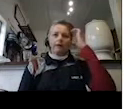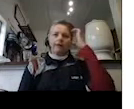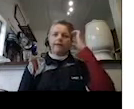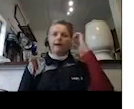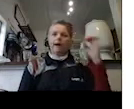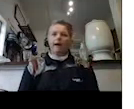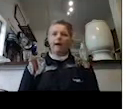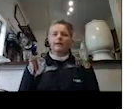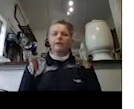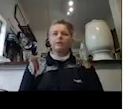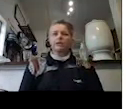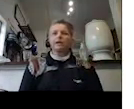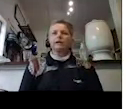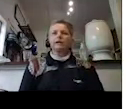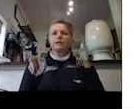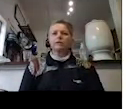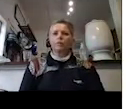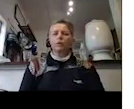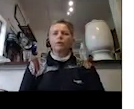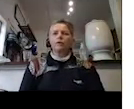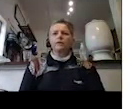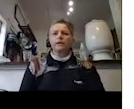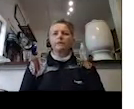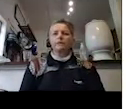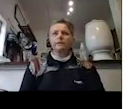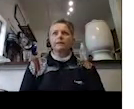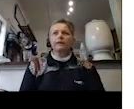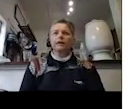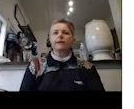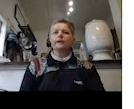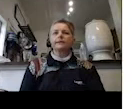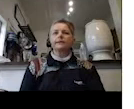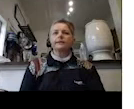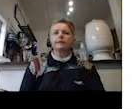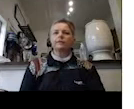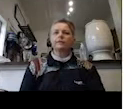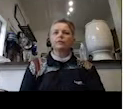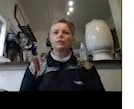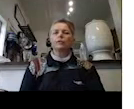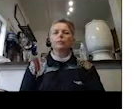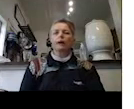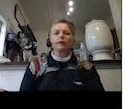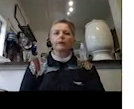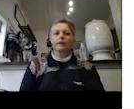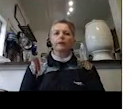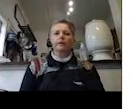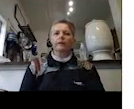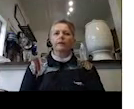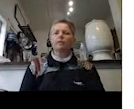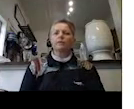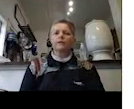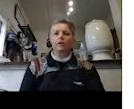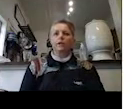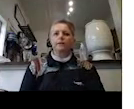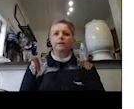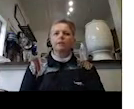Now, these aren't particular words and concepts that only exist in civil law, but they're